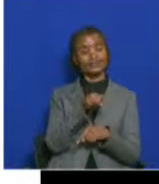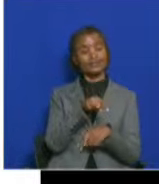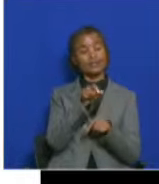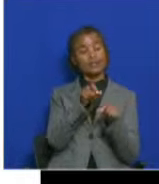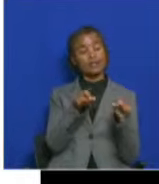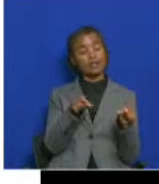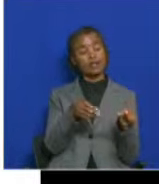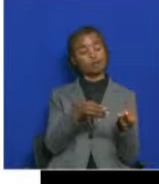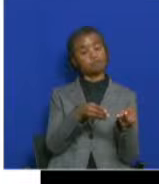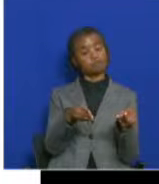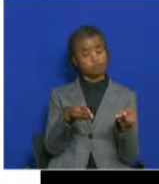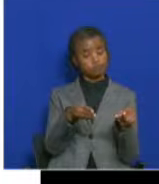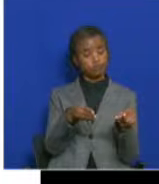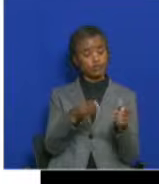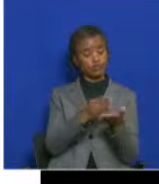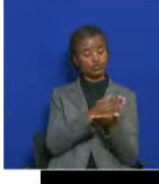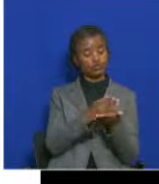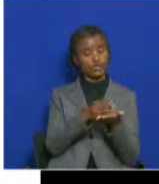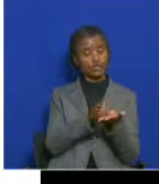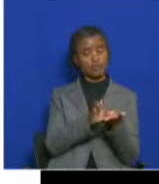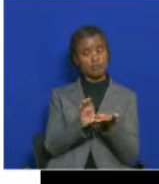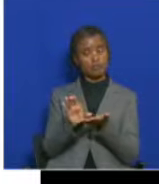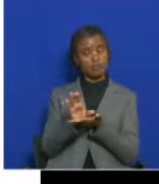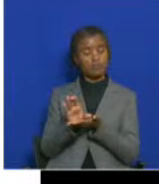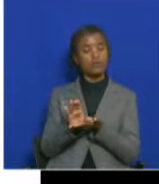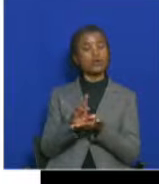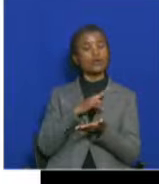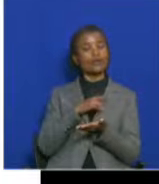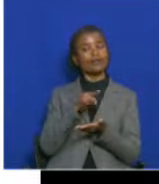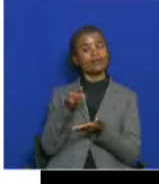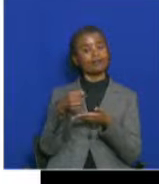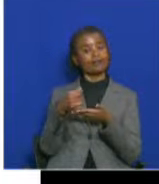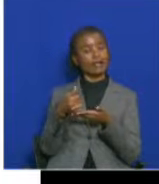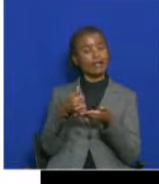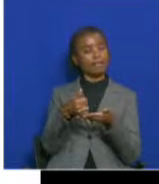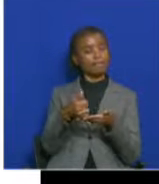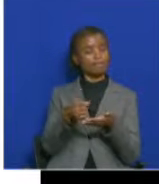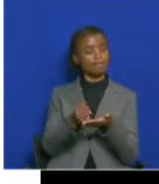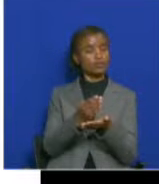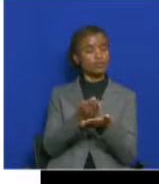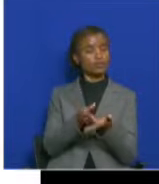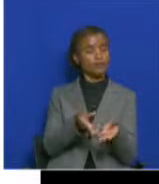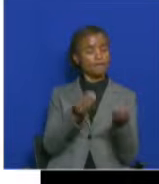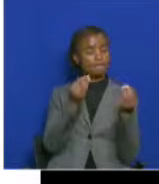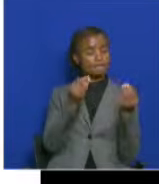full implementation insofar as applicable.